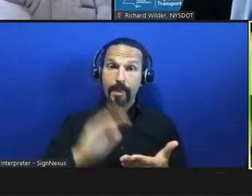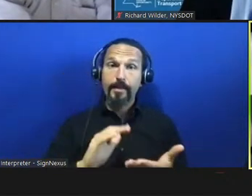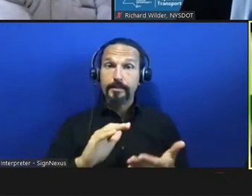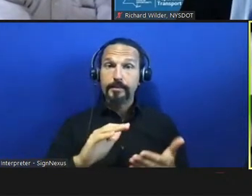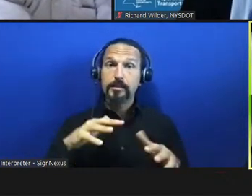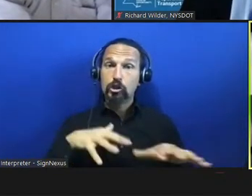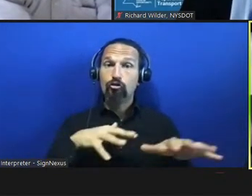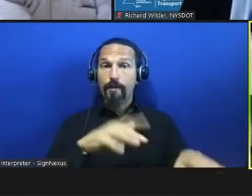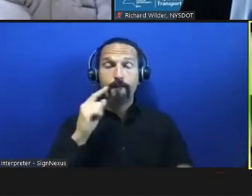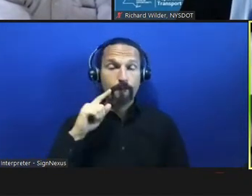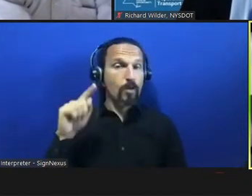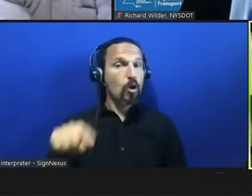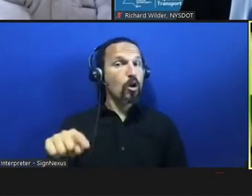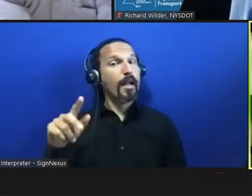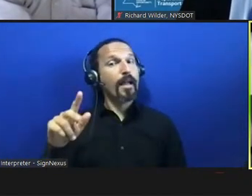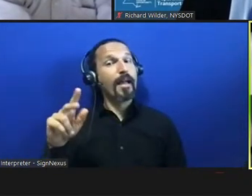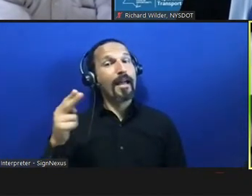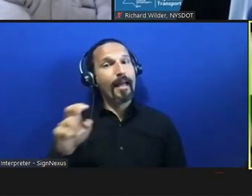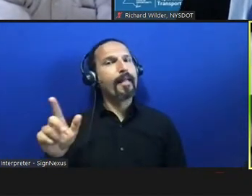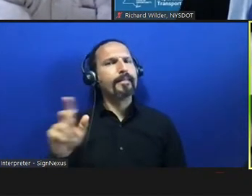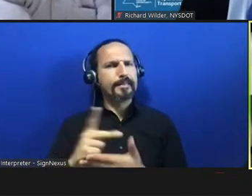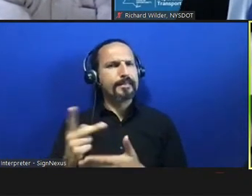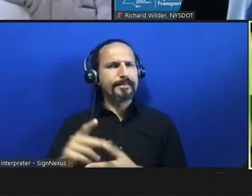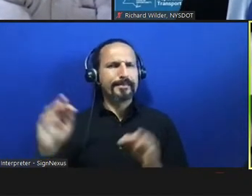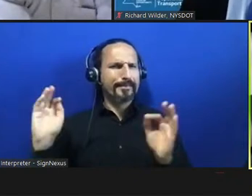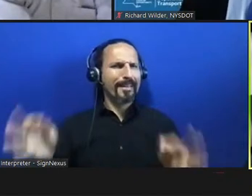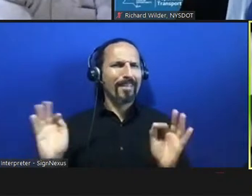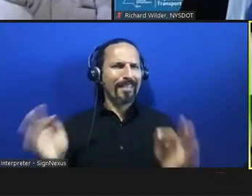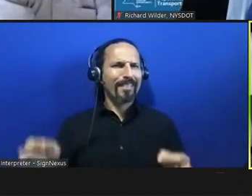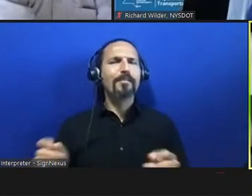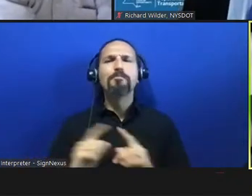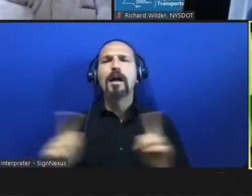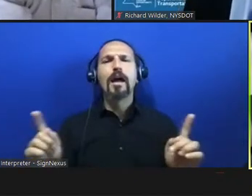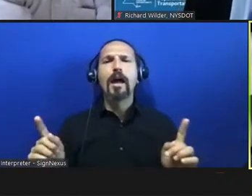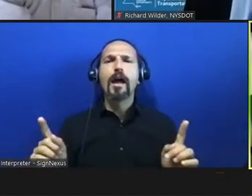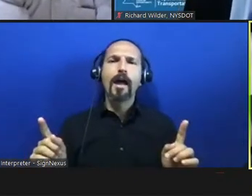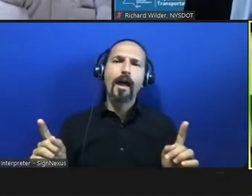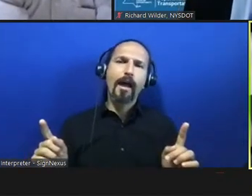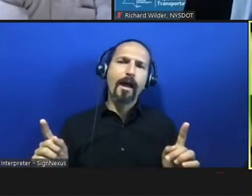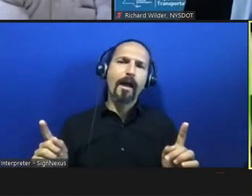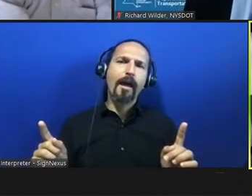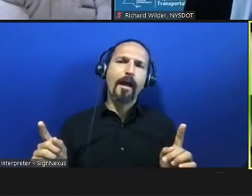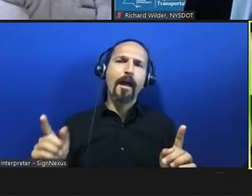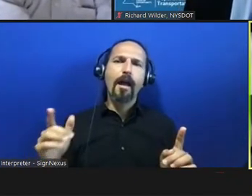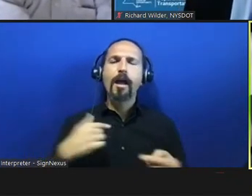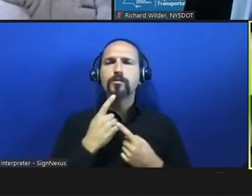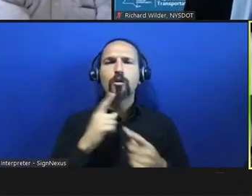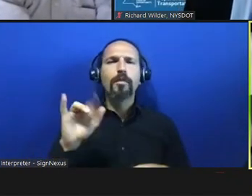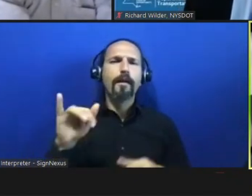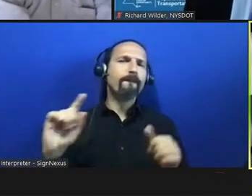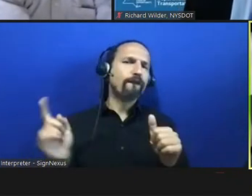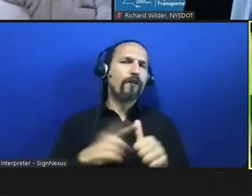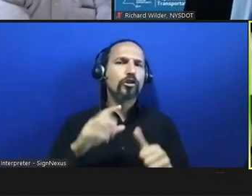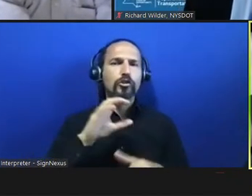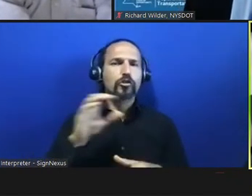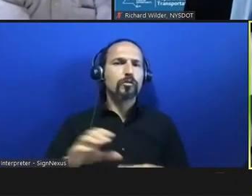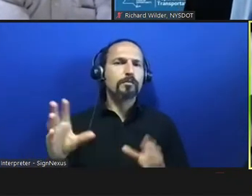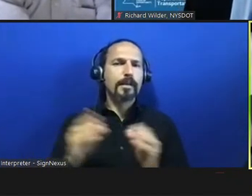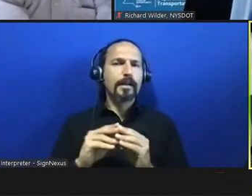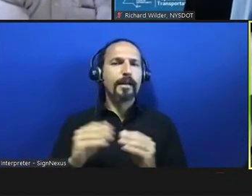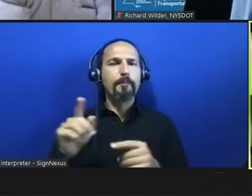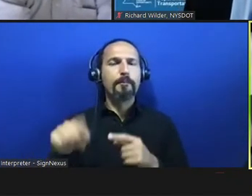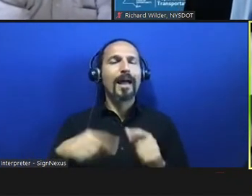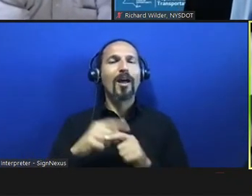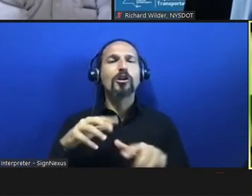Kitchen of course I would um but when I spoke it I think it was the first Zoom meeting on congestion pricing